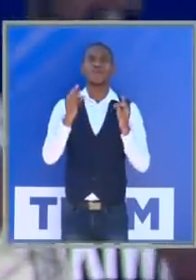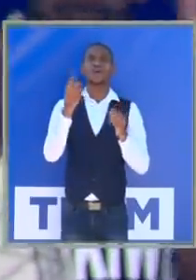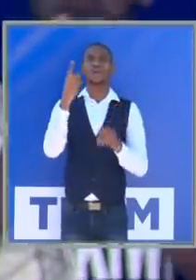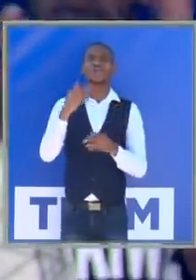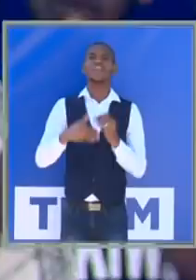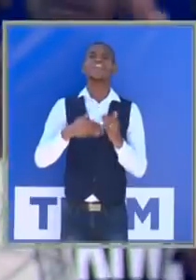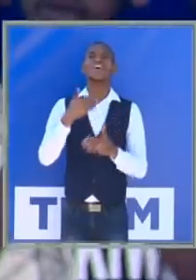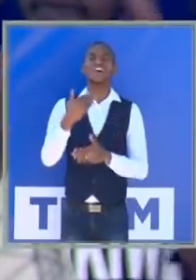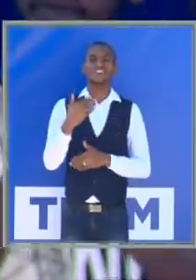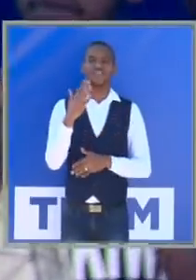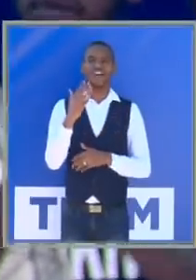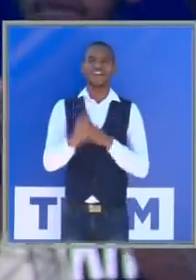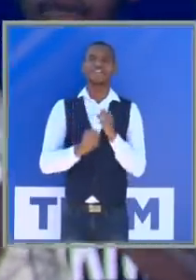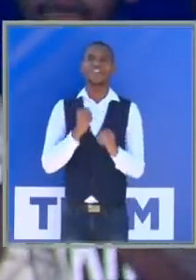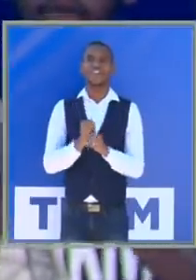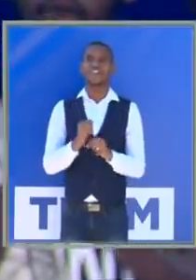5 years.